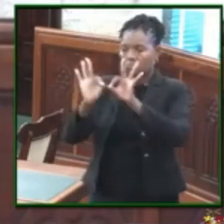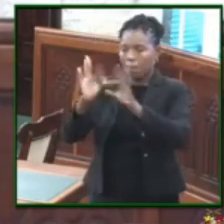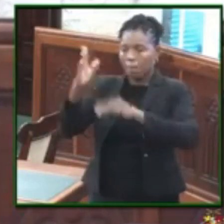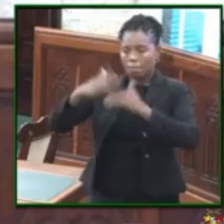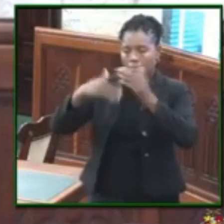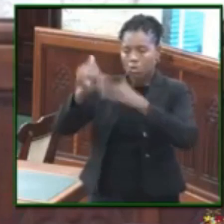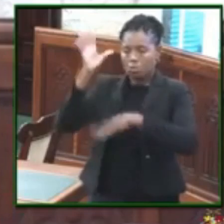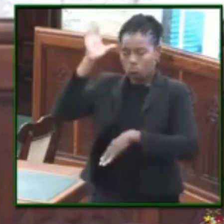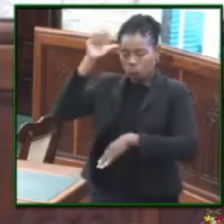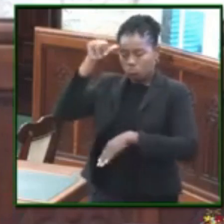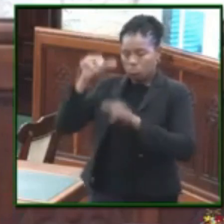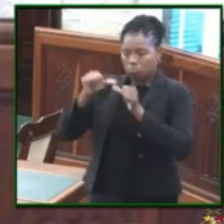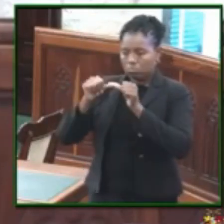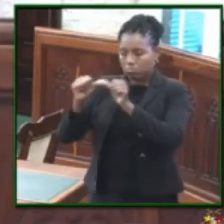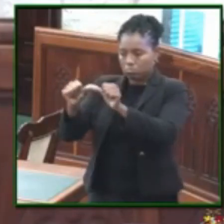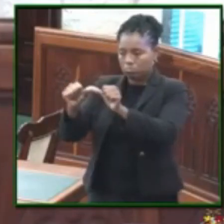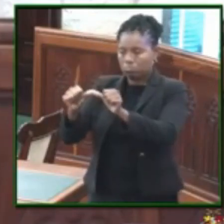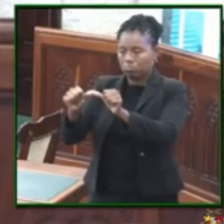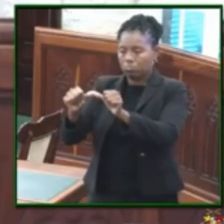Building resilience